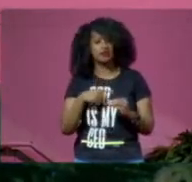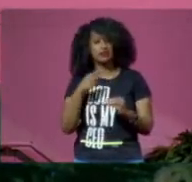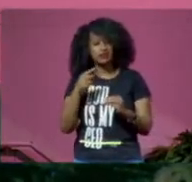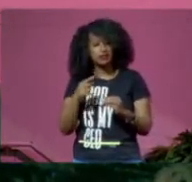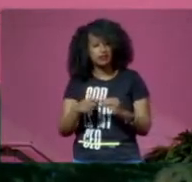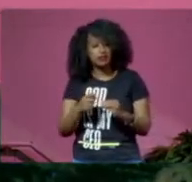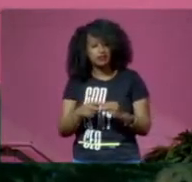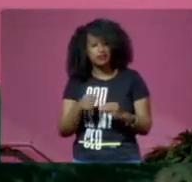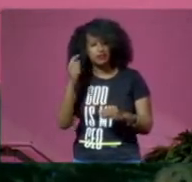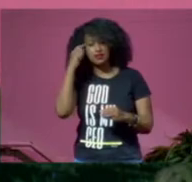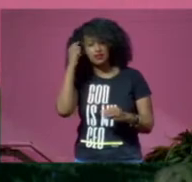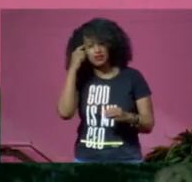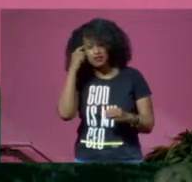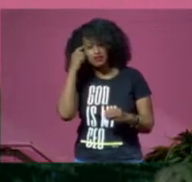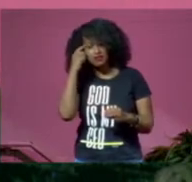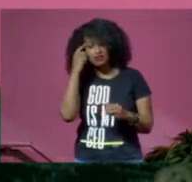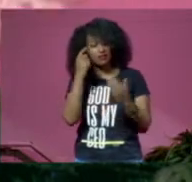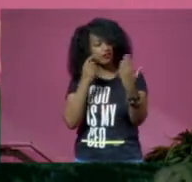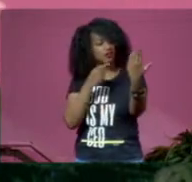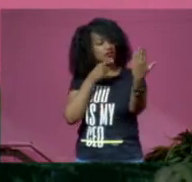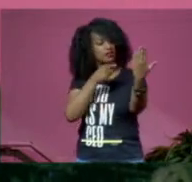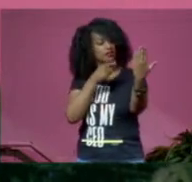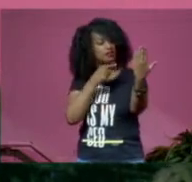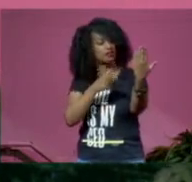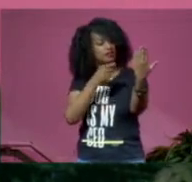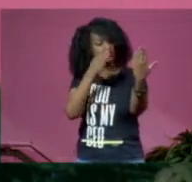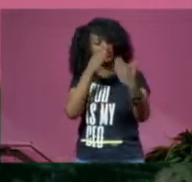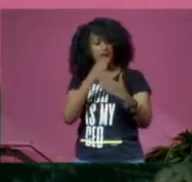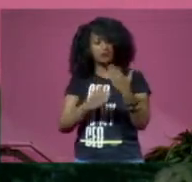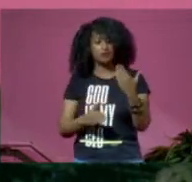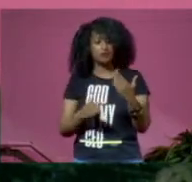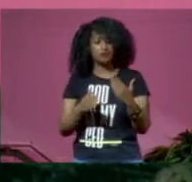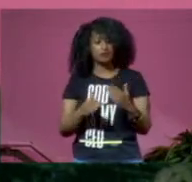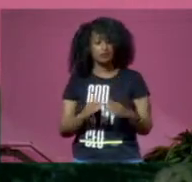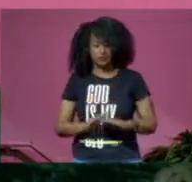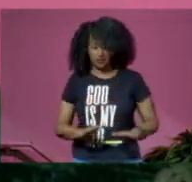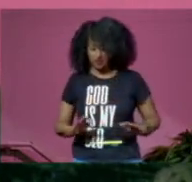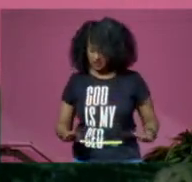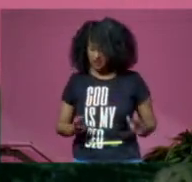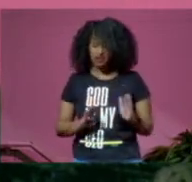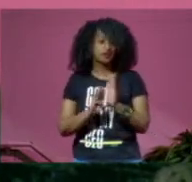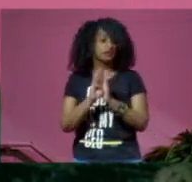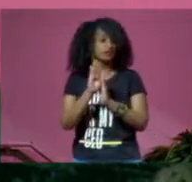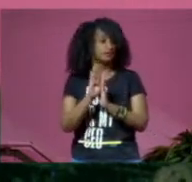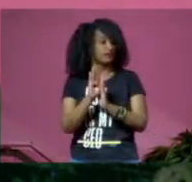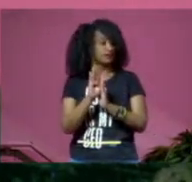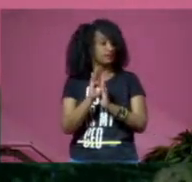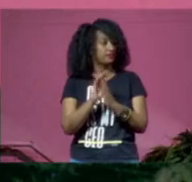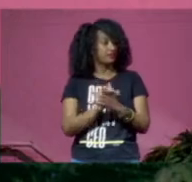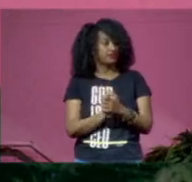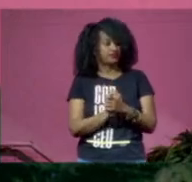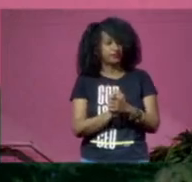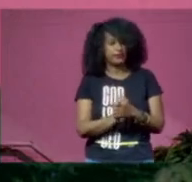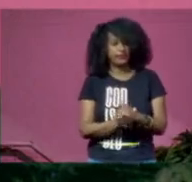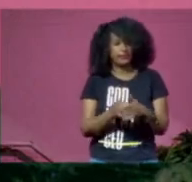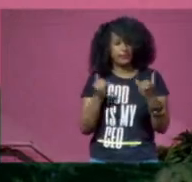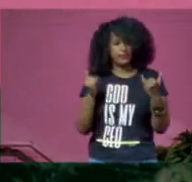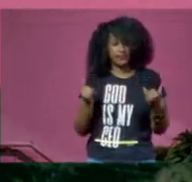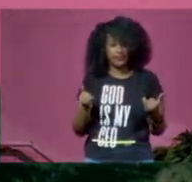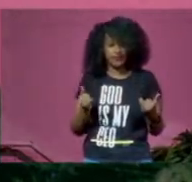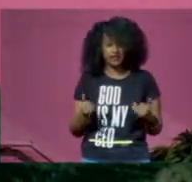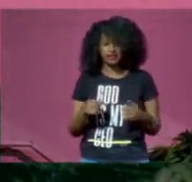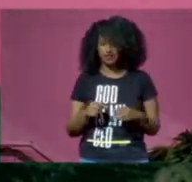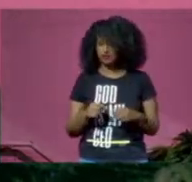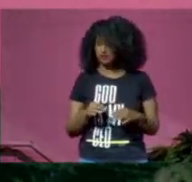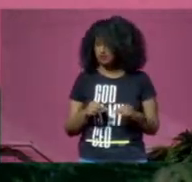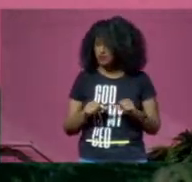of child development. Yeah, the mirror stage of child development. In a reinterpretation of Freud, Lacan